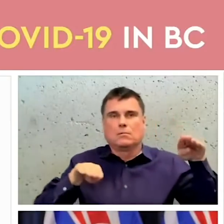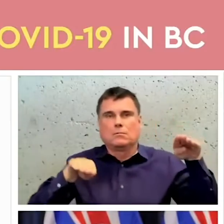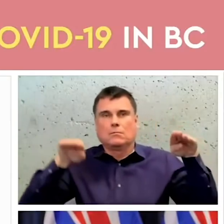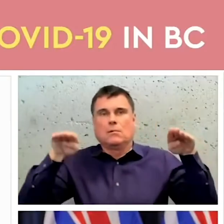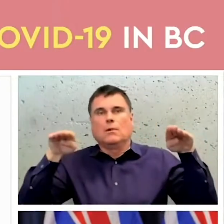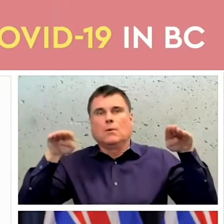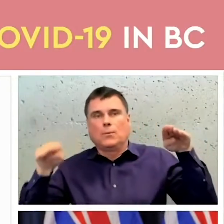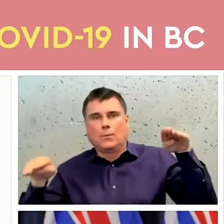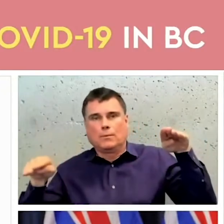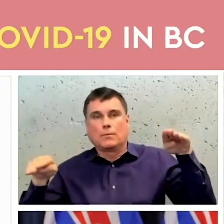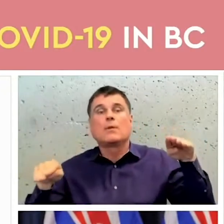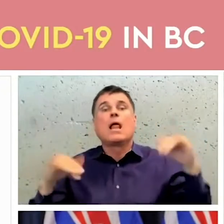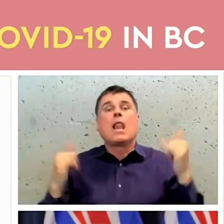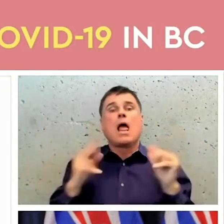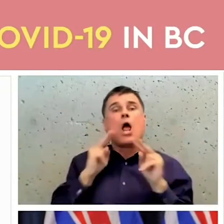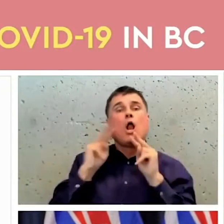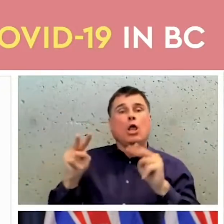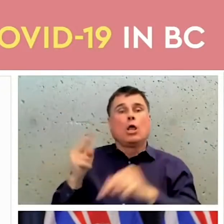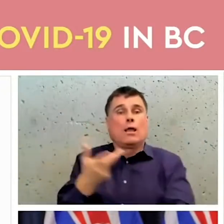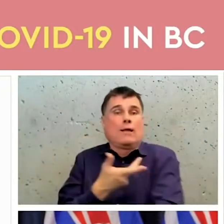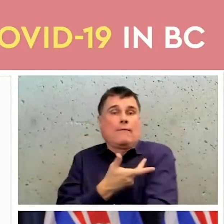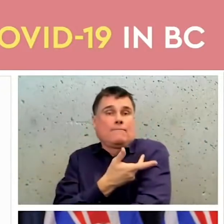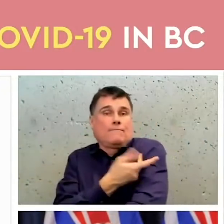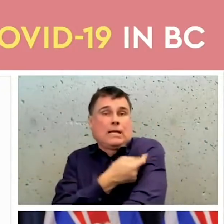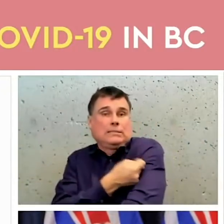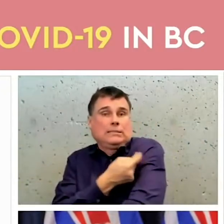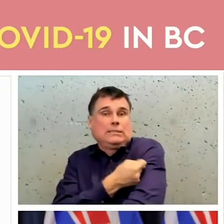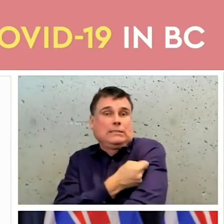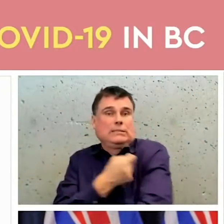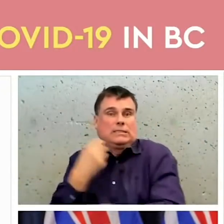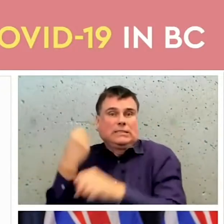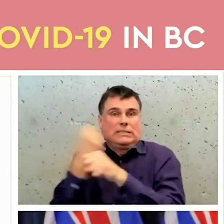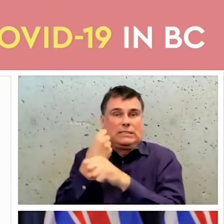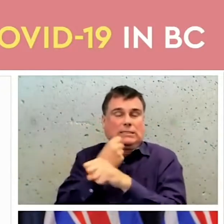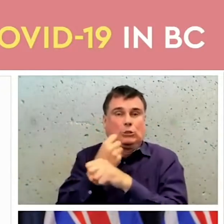happening. So we can see quite clearly that the rates of